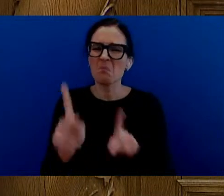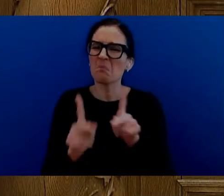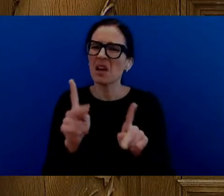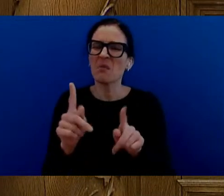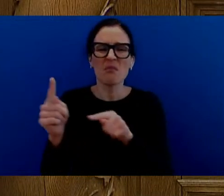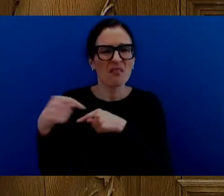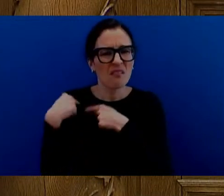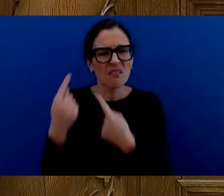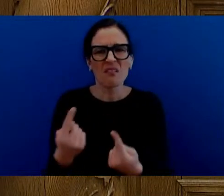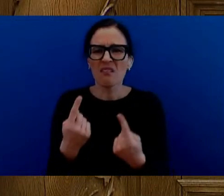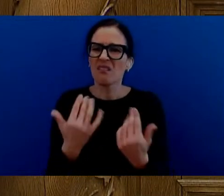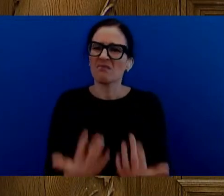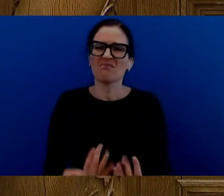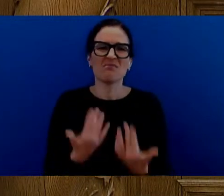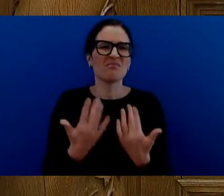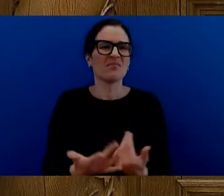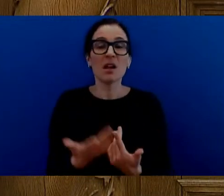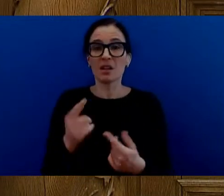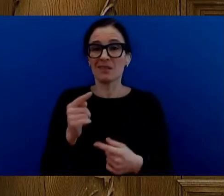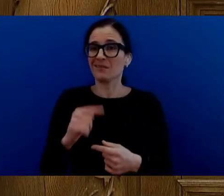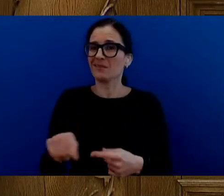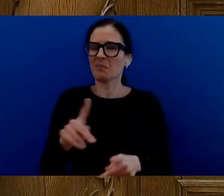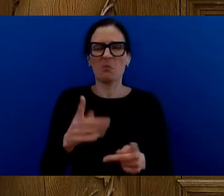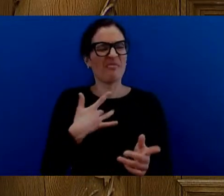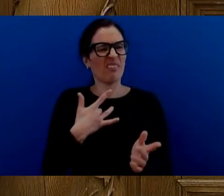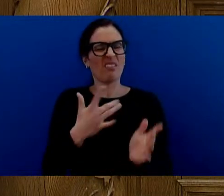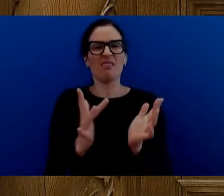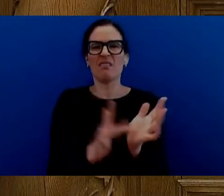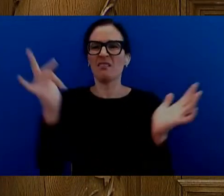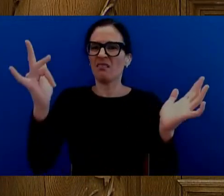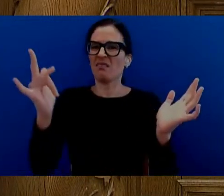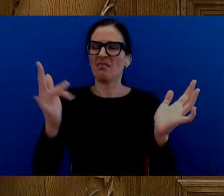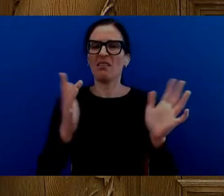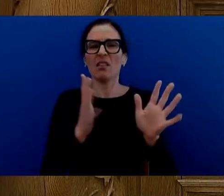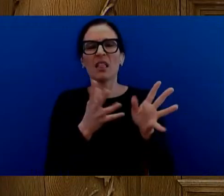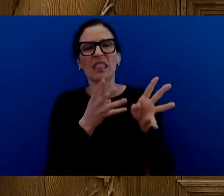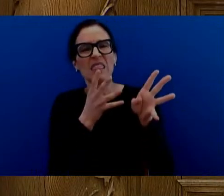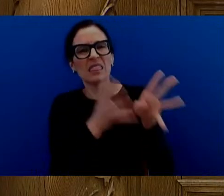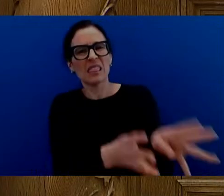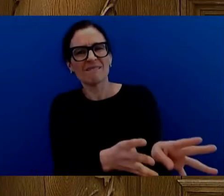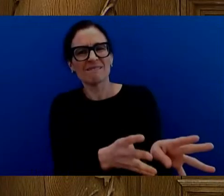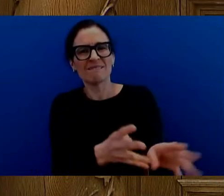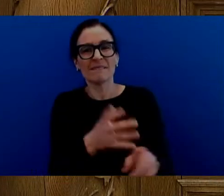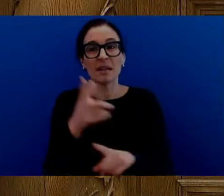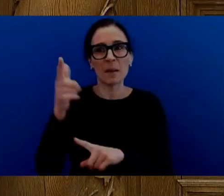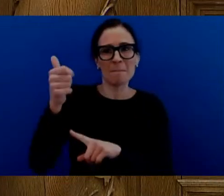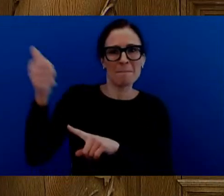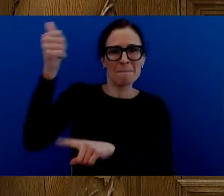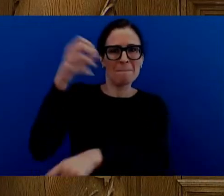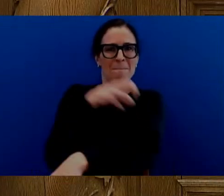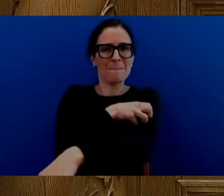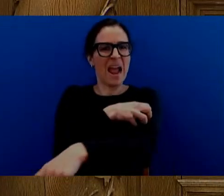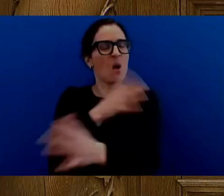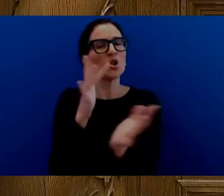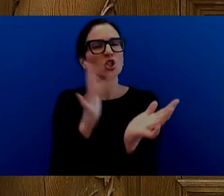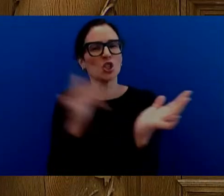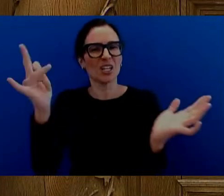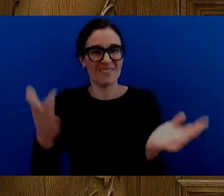interests. Rampant speculation has put home ownership and rent out of reach for many working